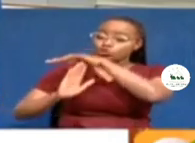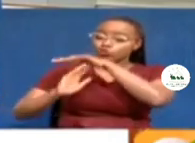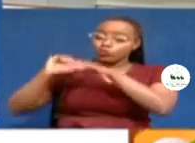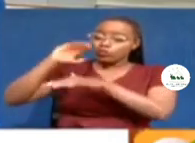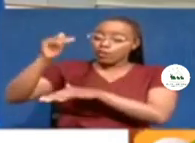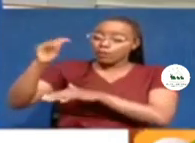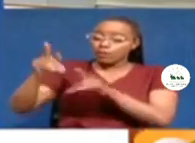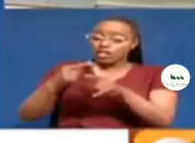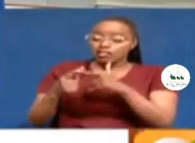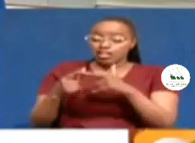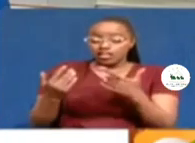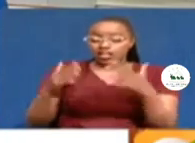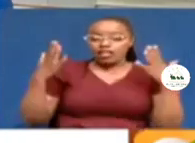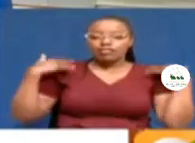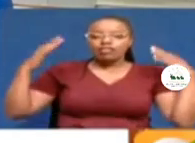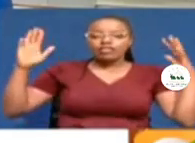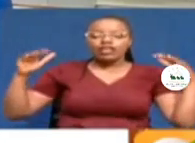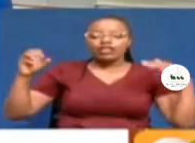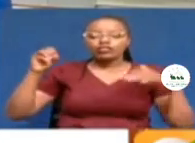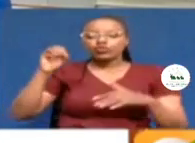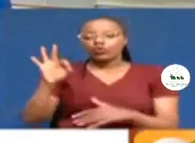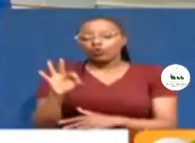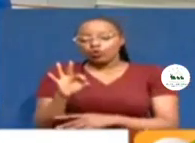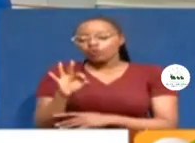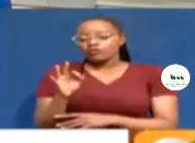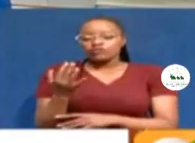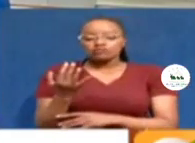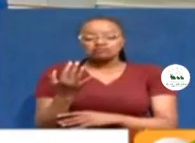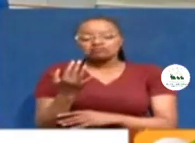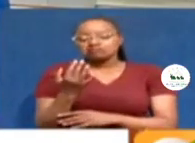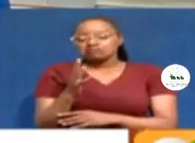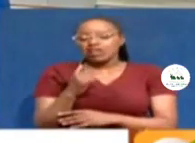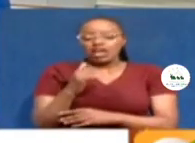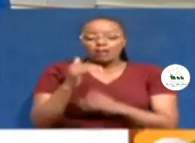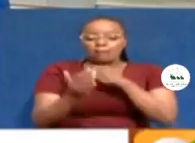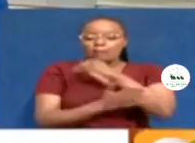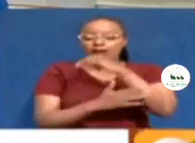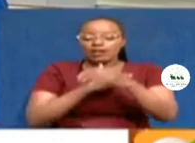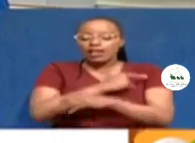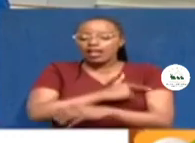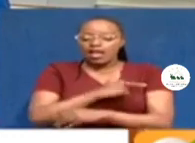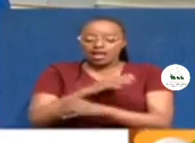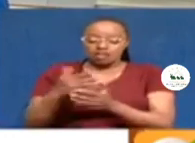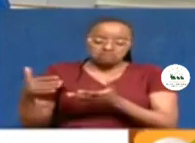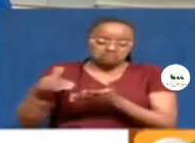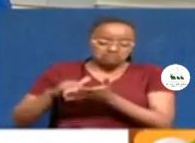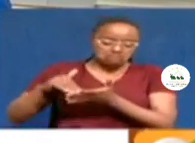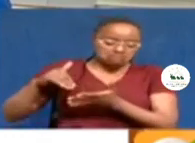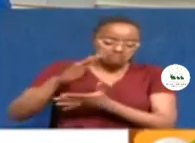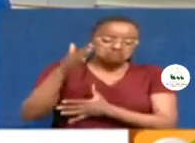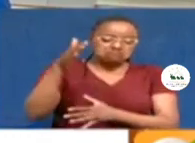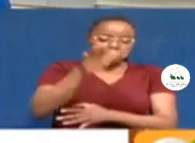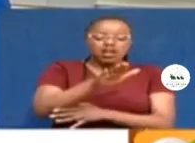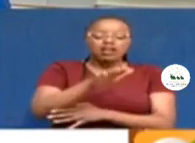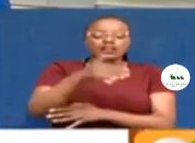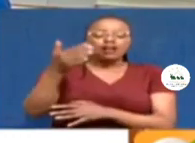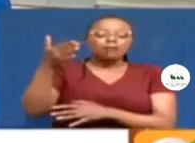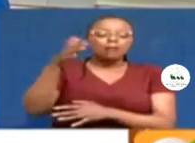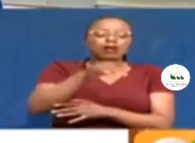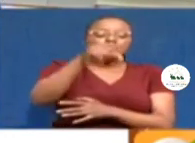mountain, the angel of mischief kicks and rolls it back to the foot of the